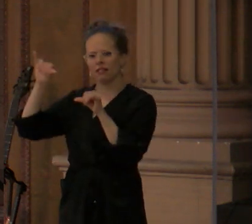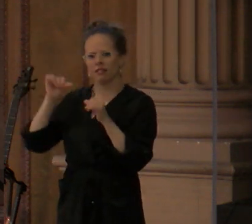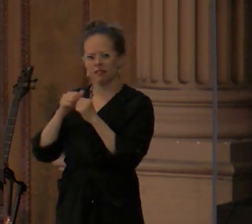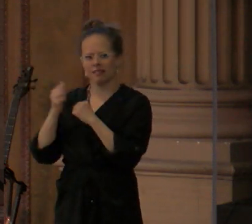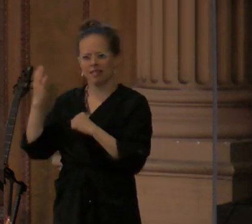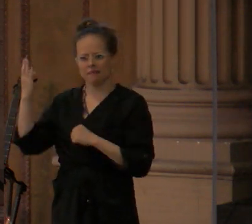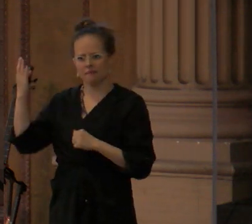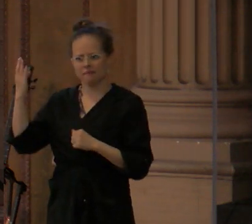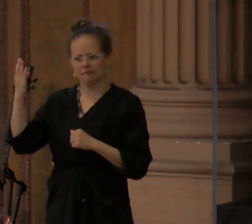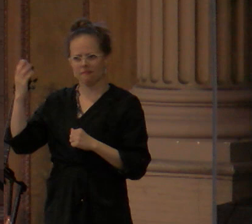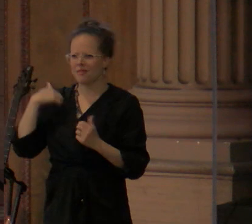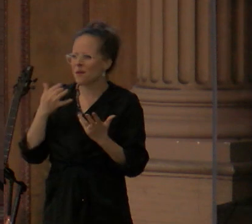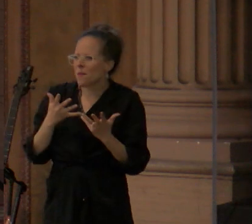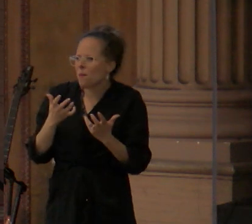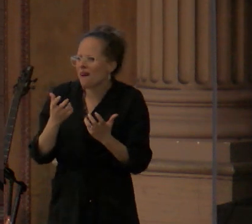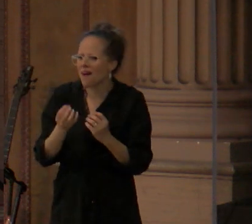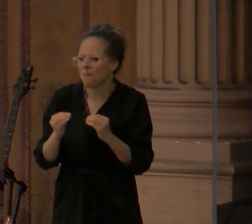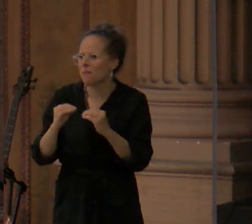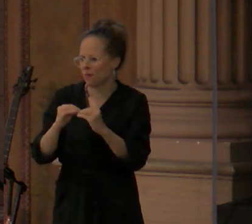They're hungry for something more.